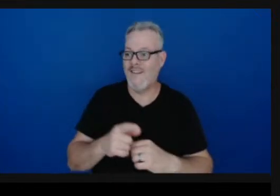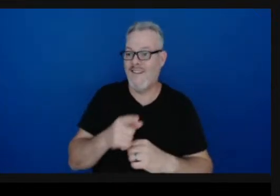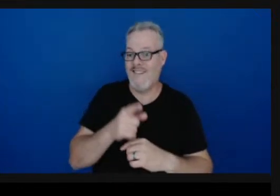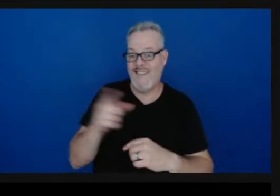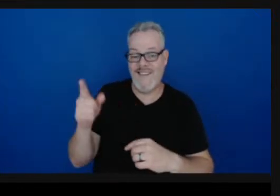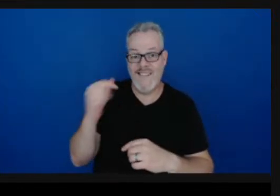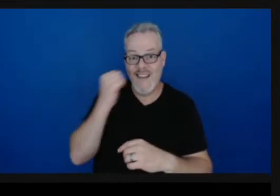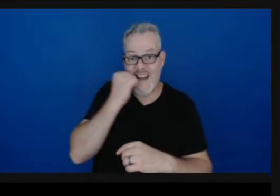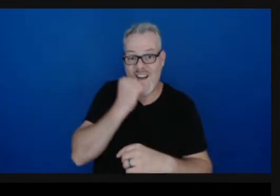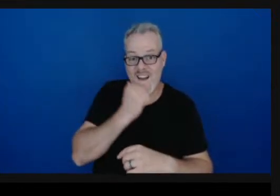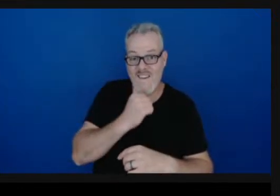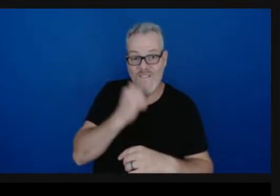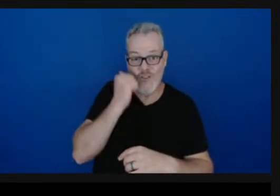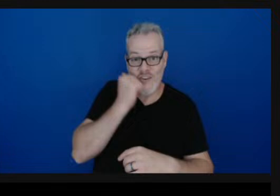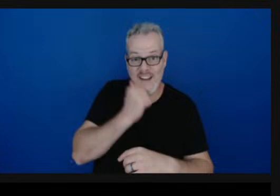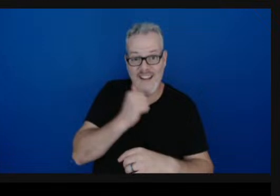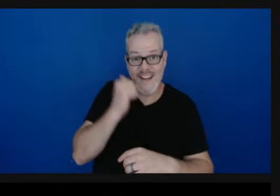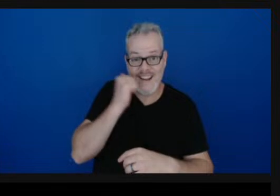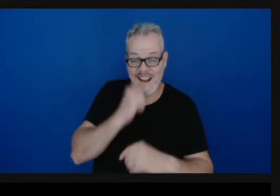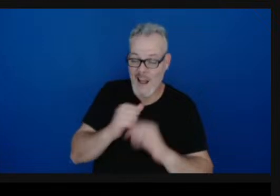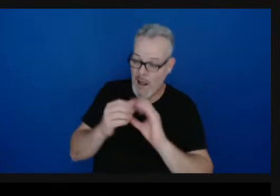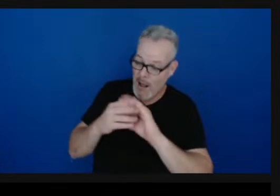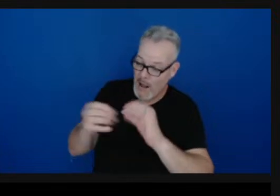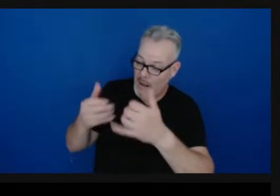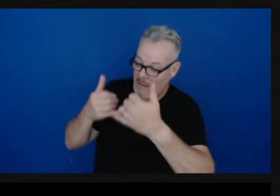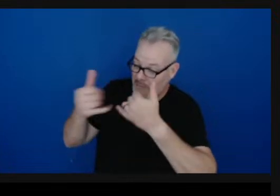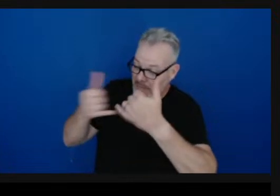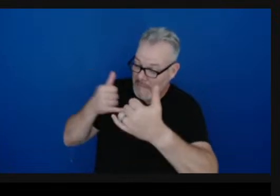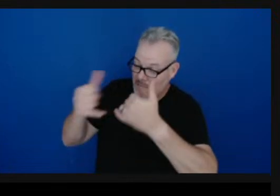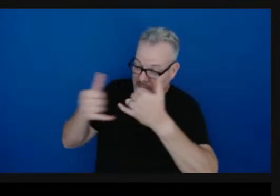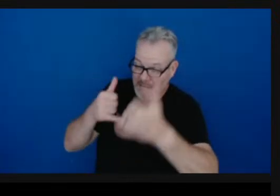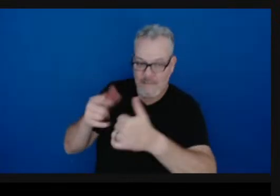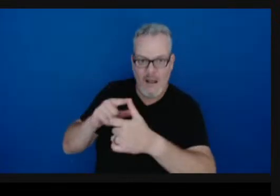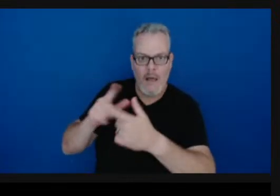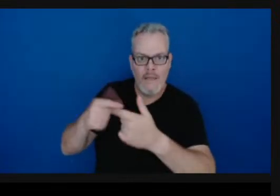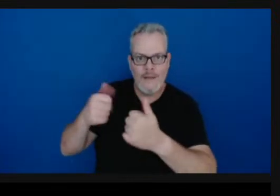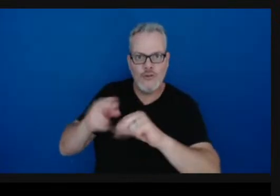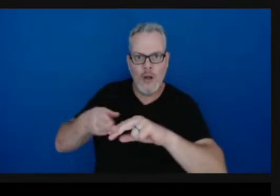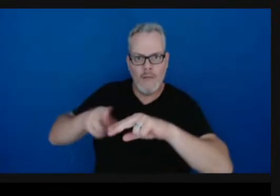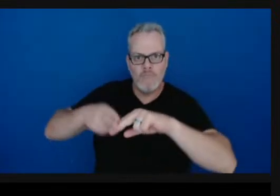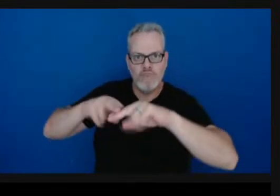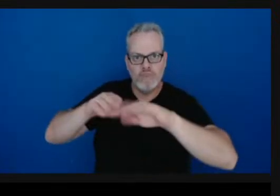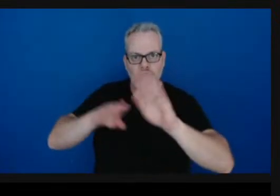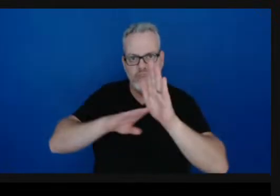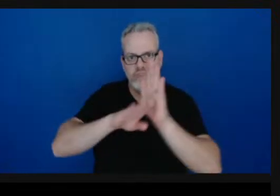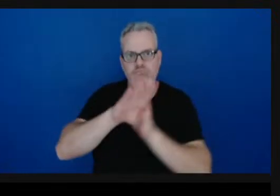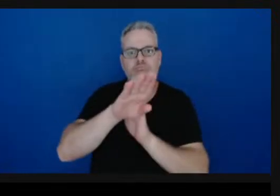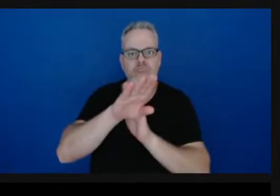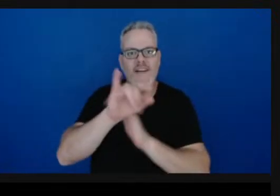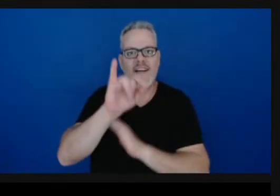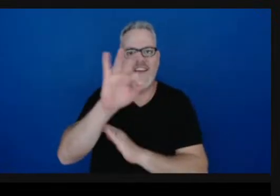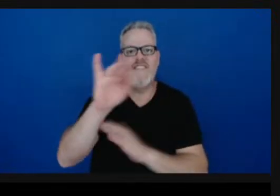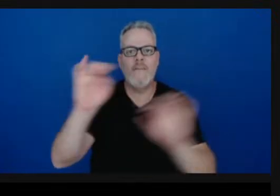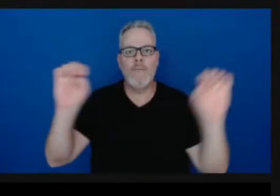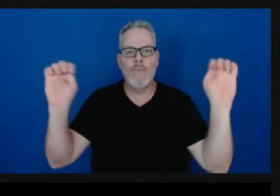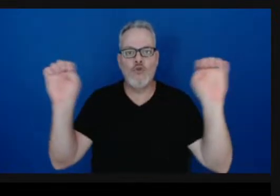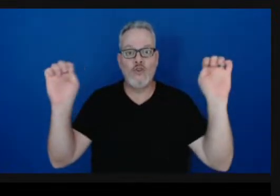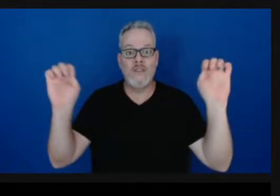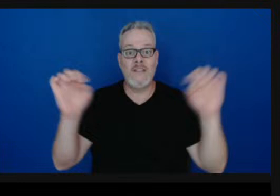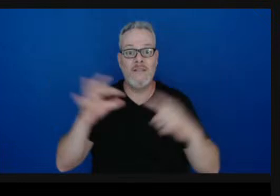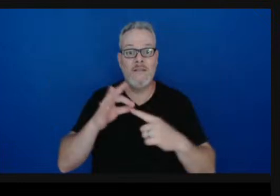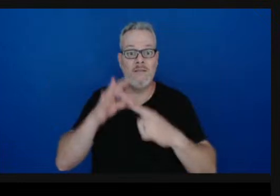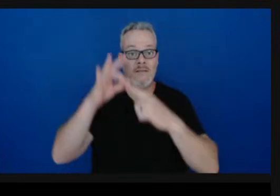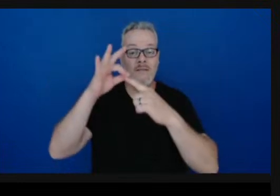times a day, and then they can escalate from there in case something happens. But otherwise, civil defense